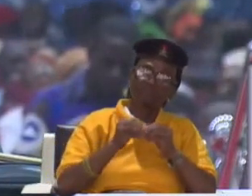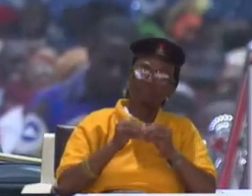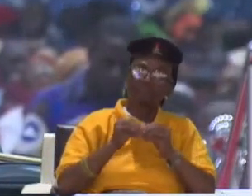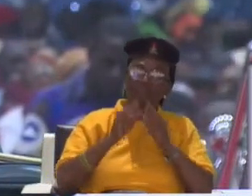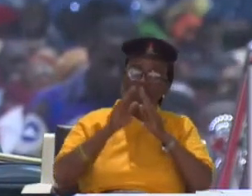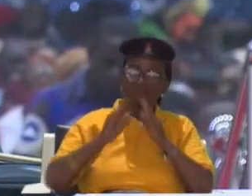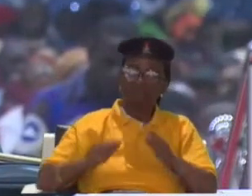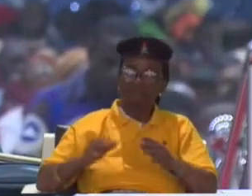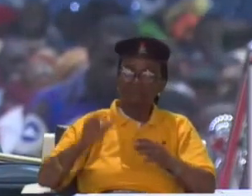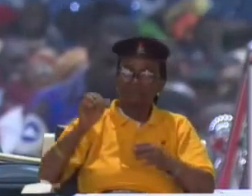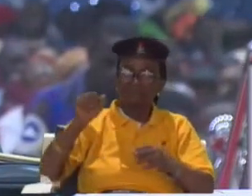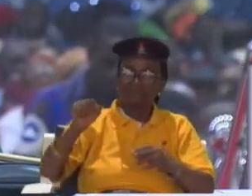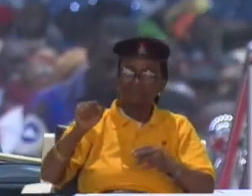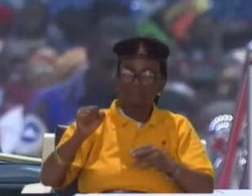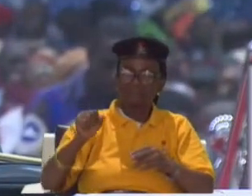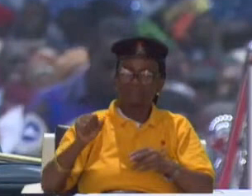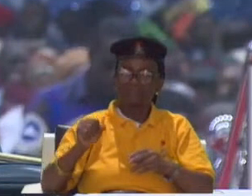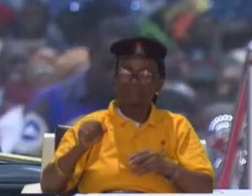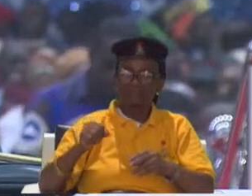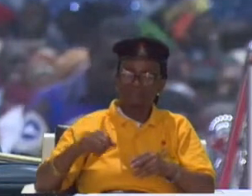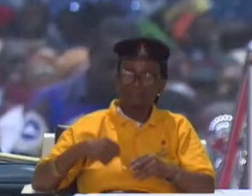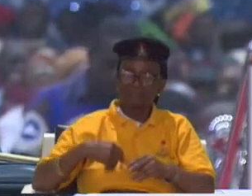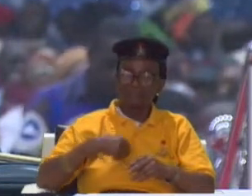We need more